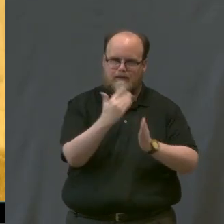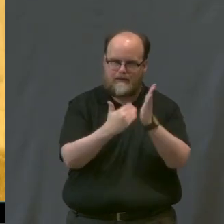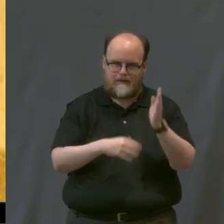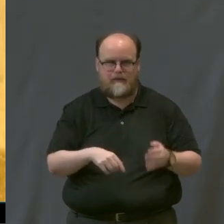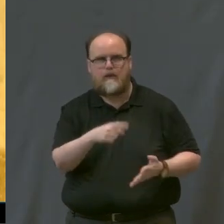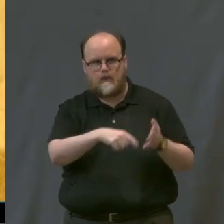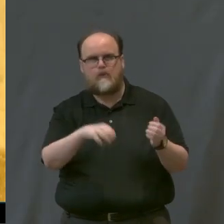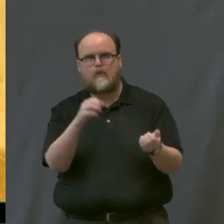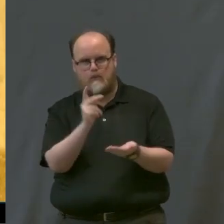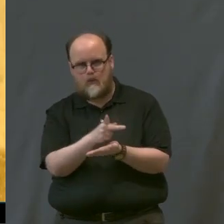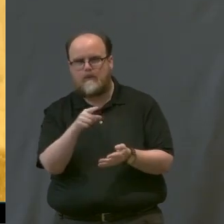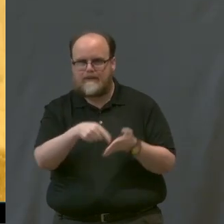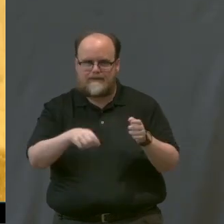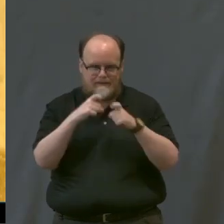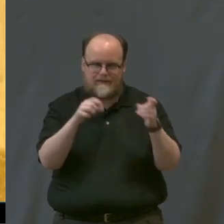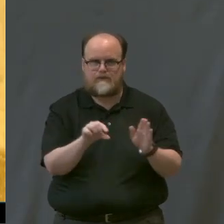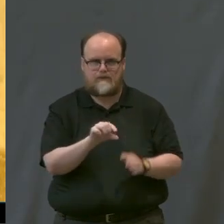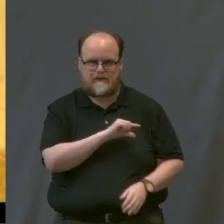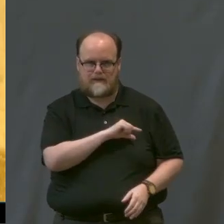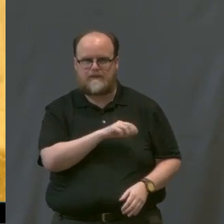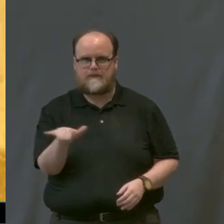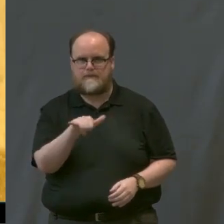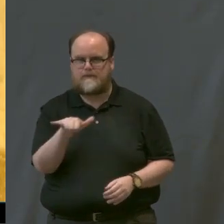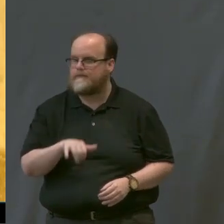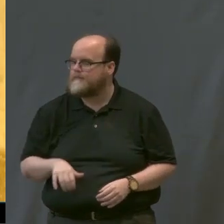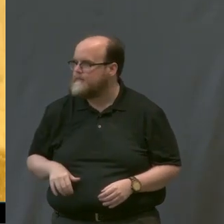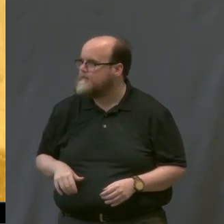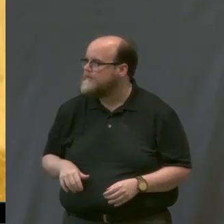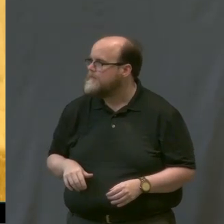as well. Okay, thank you. Yes.